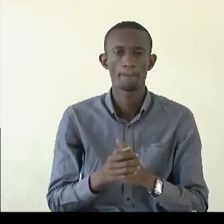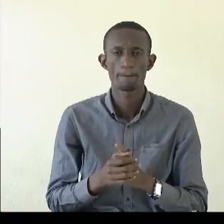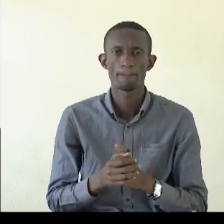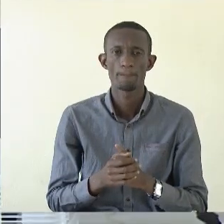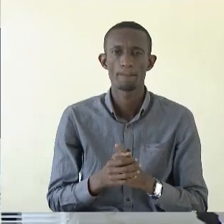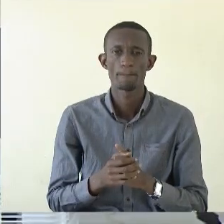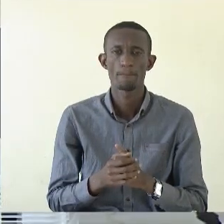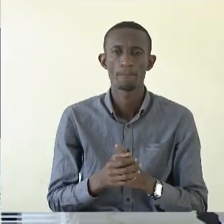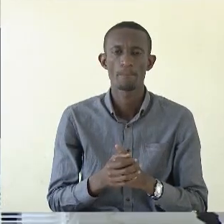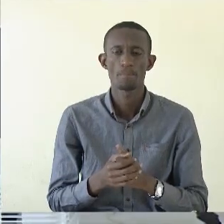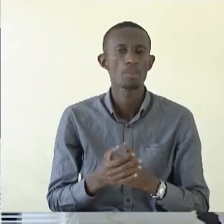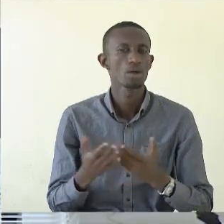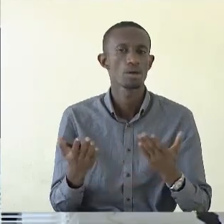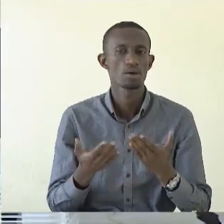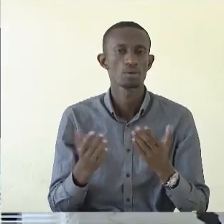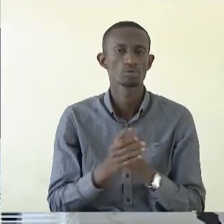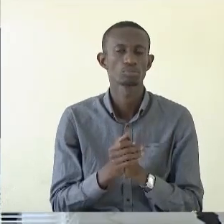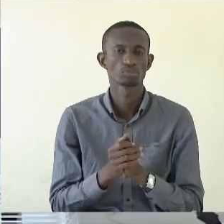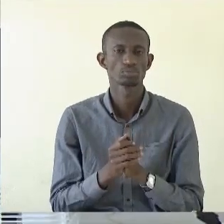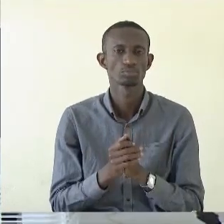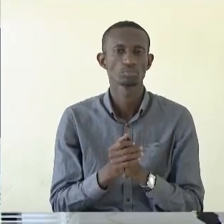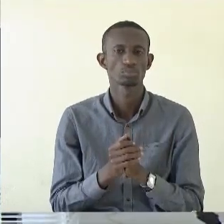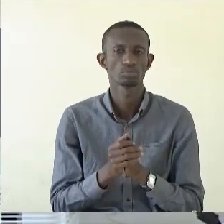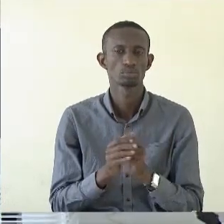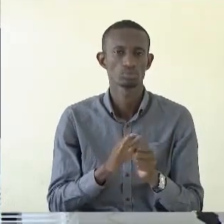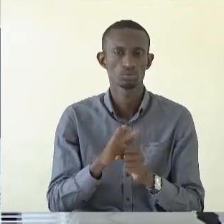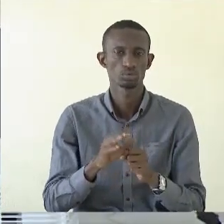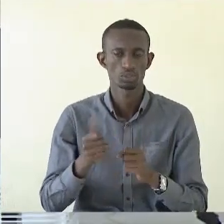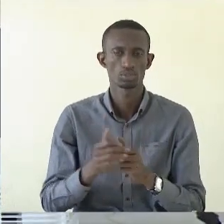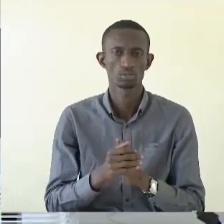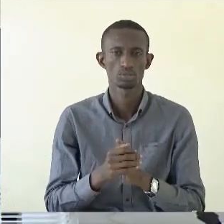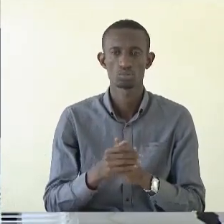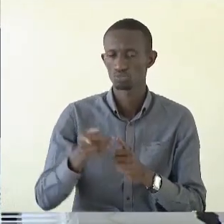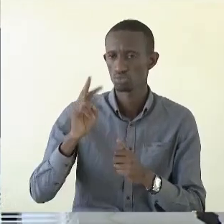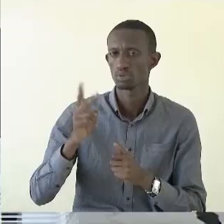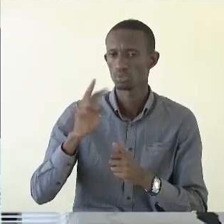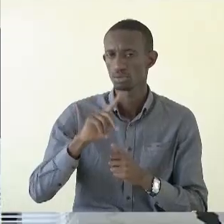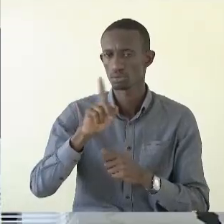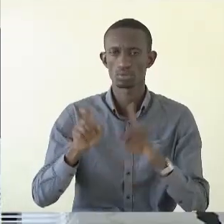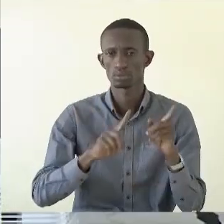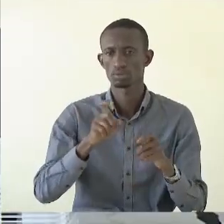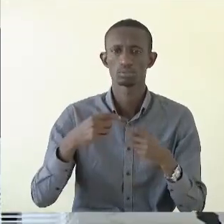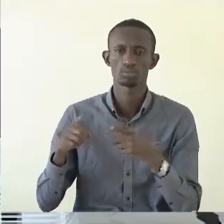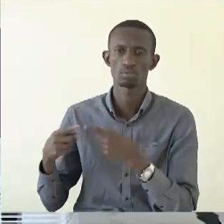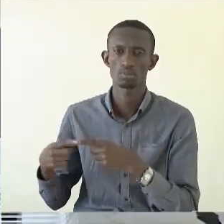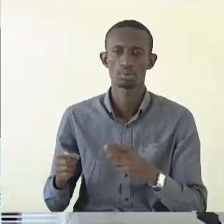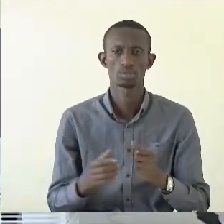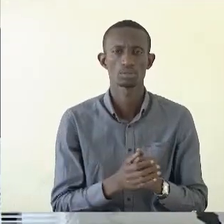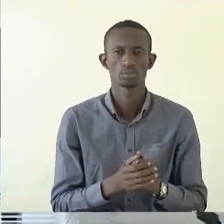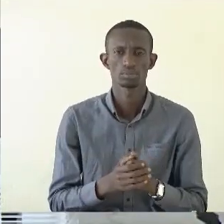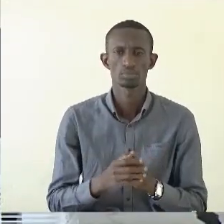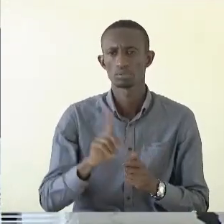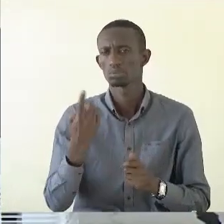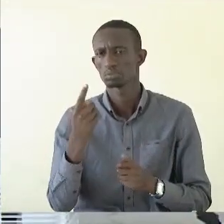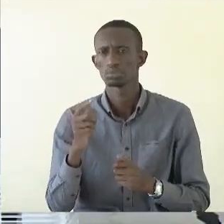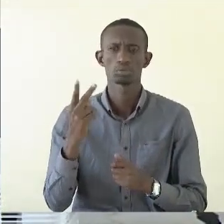able to answer the questions or be able to meet some questions, different questions, not only 1 or 2 or